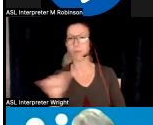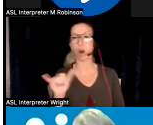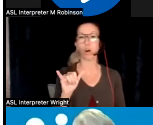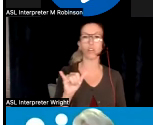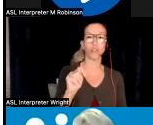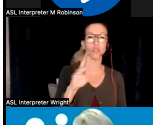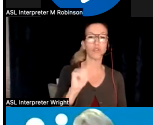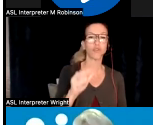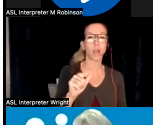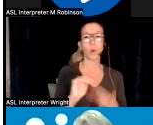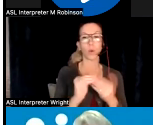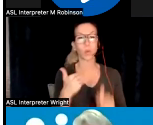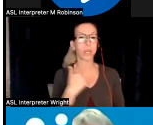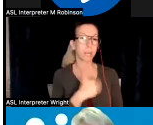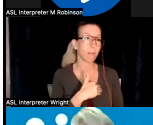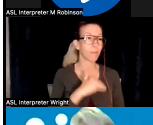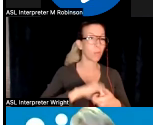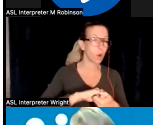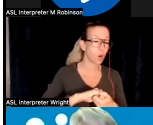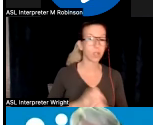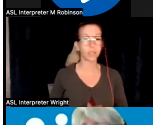community members, partners. And we have